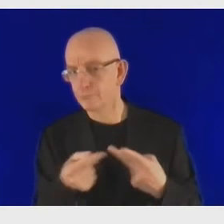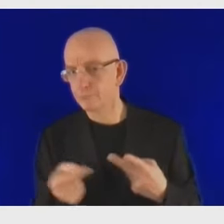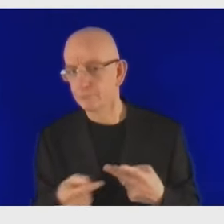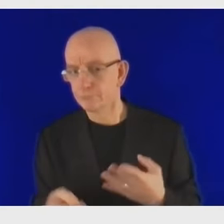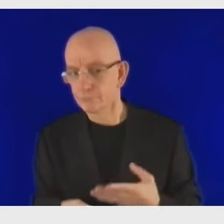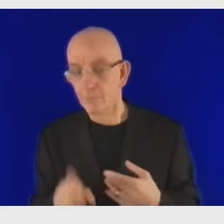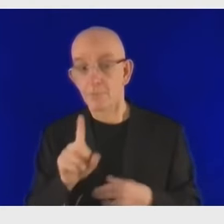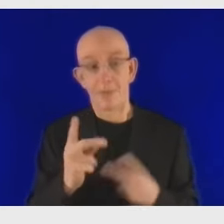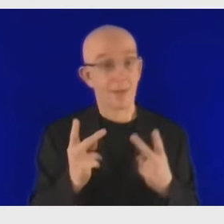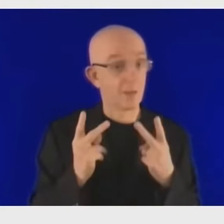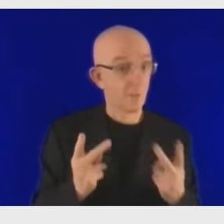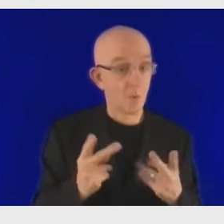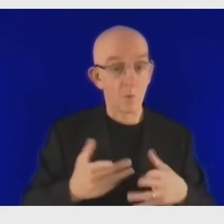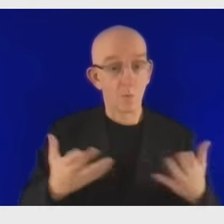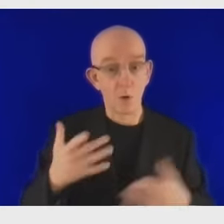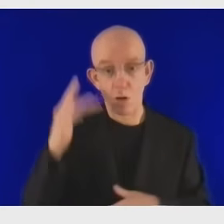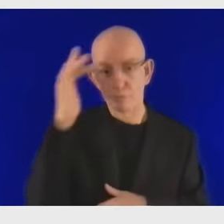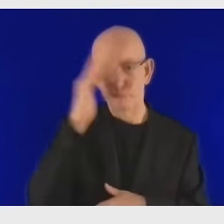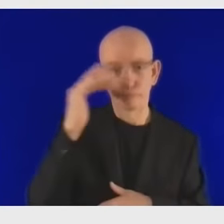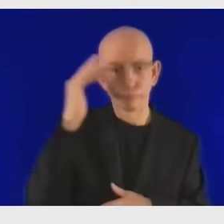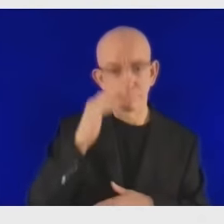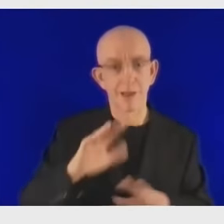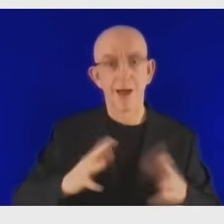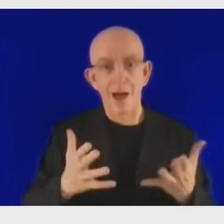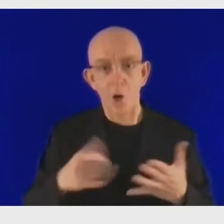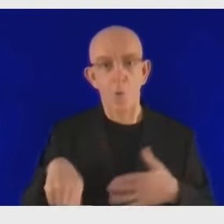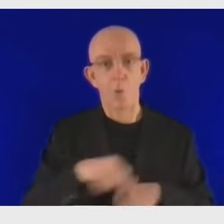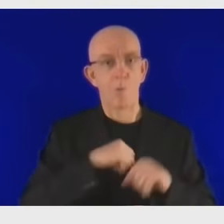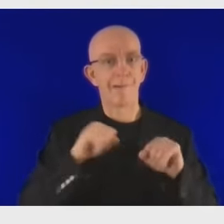us? Over to you, Millicent.